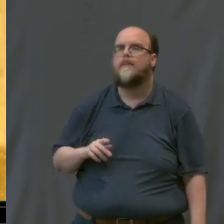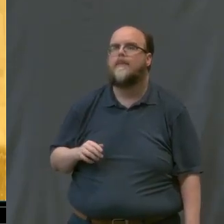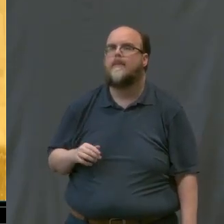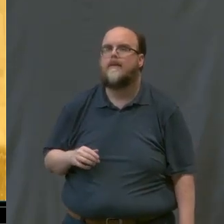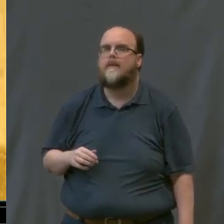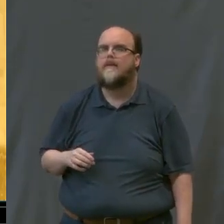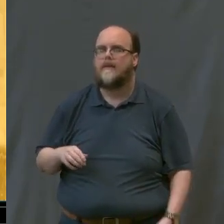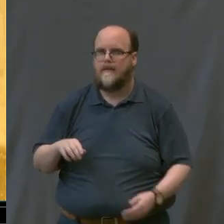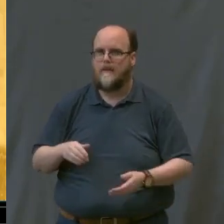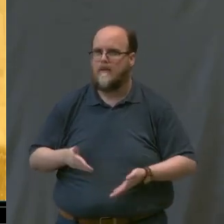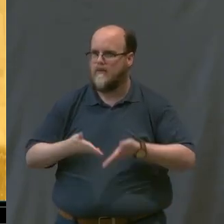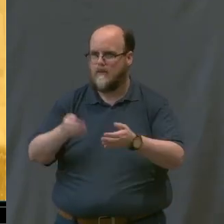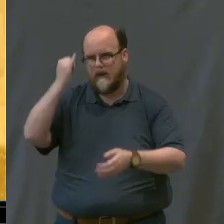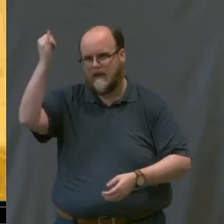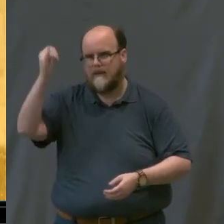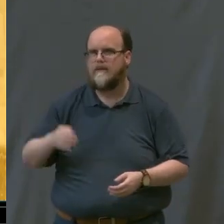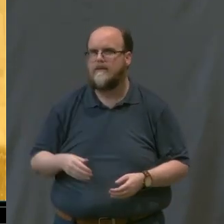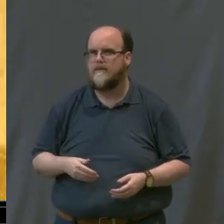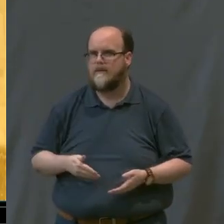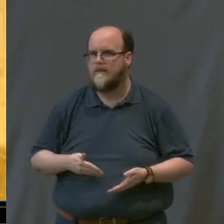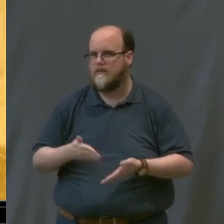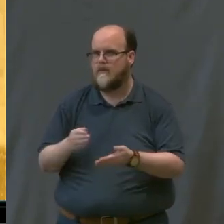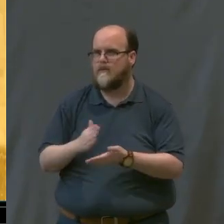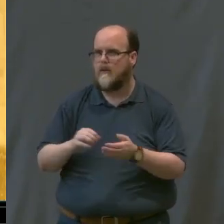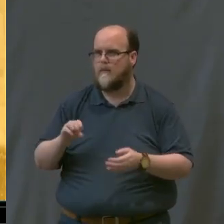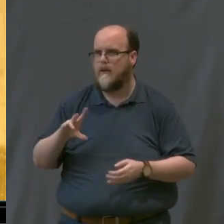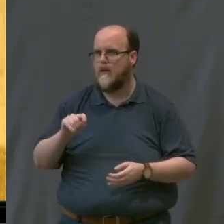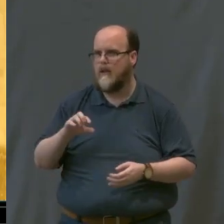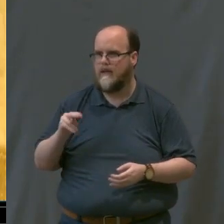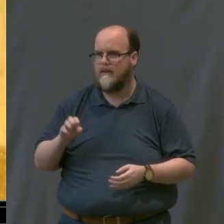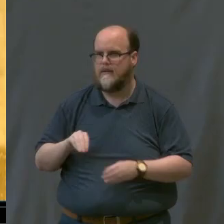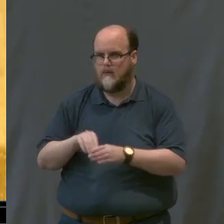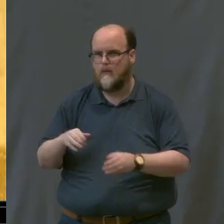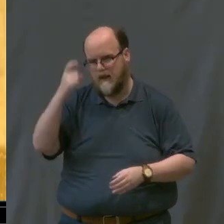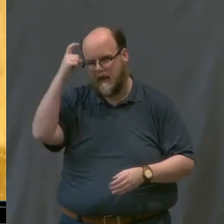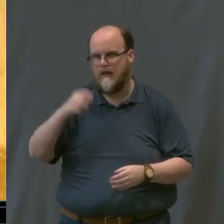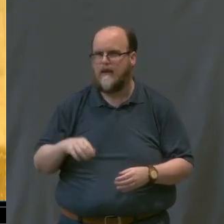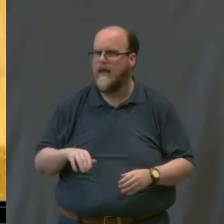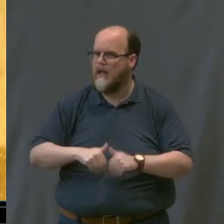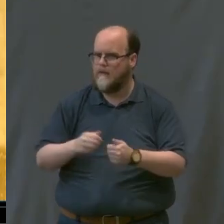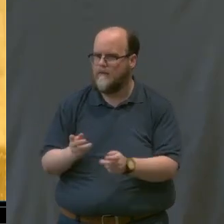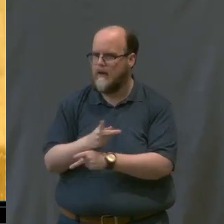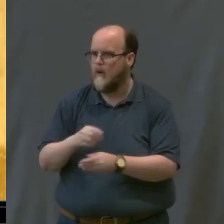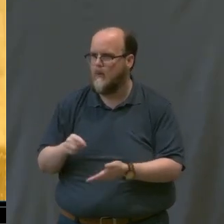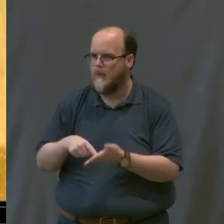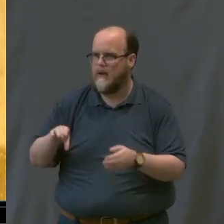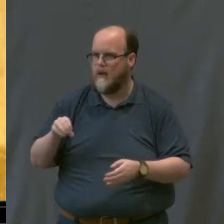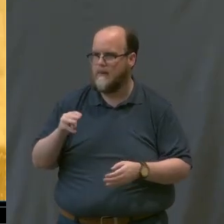give you some type of outline in your mind about how you go about figuring out what a